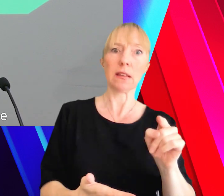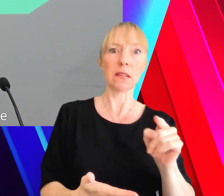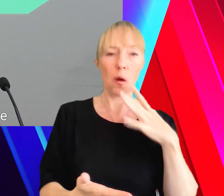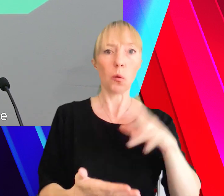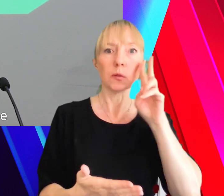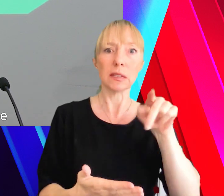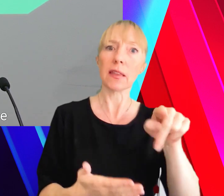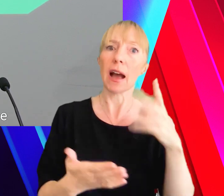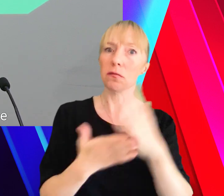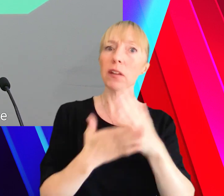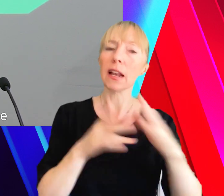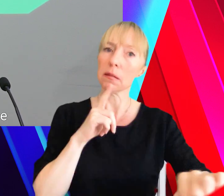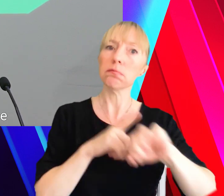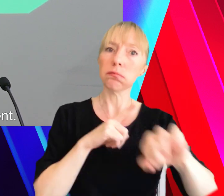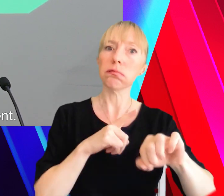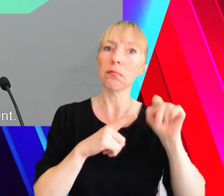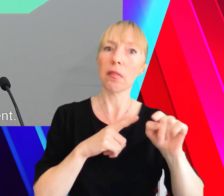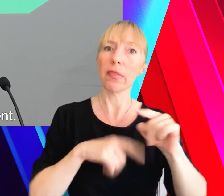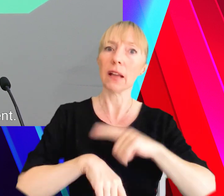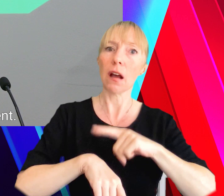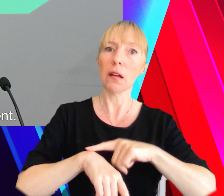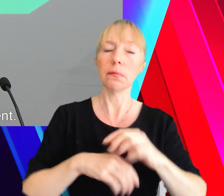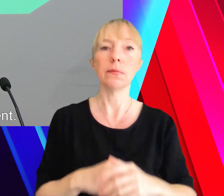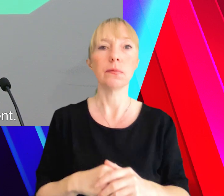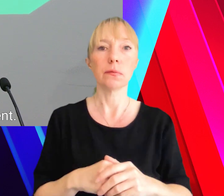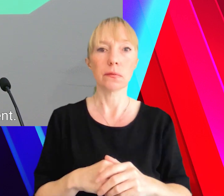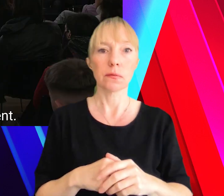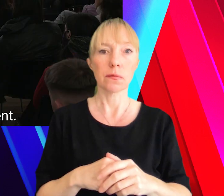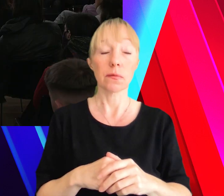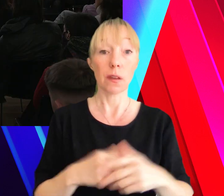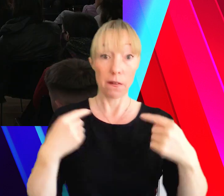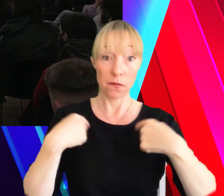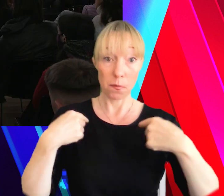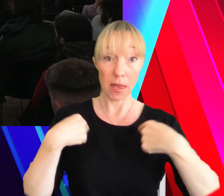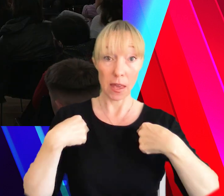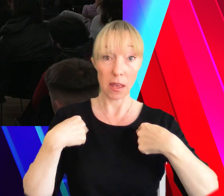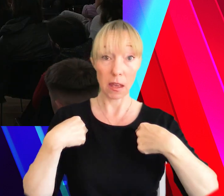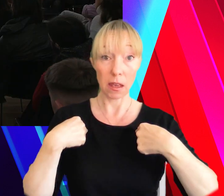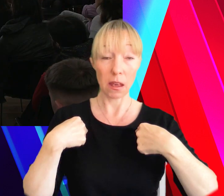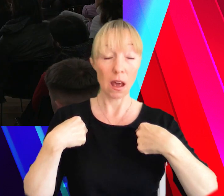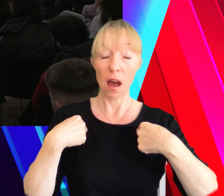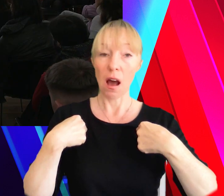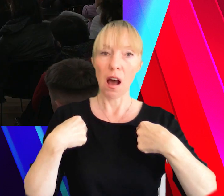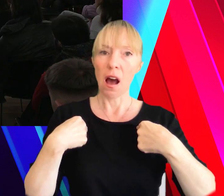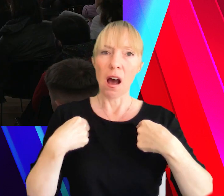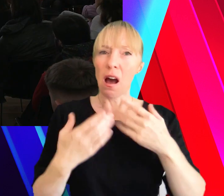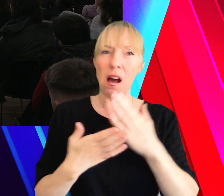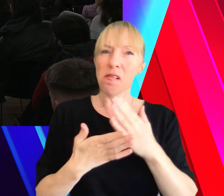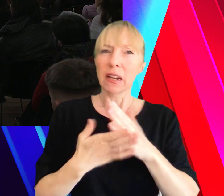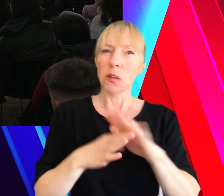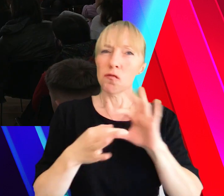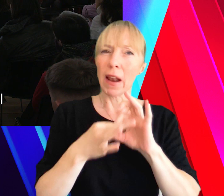of demand something that they really, really love and really want to see. So I think that was a really great moment for that. Absolutely. I would say